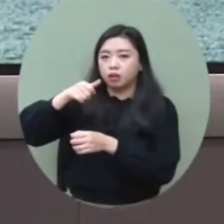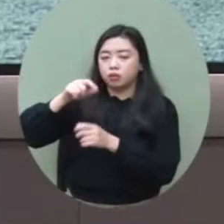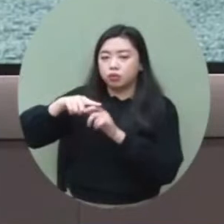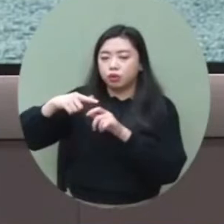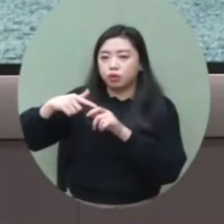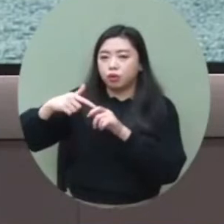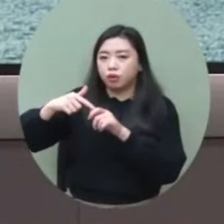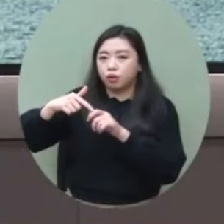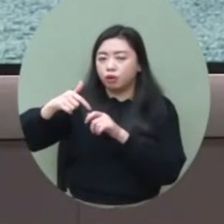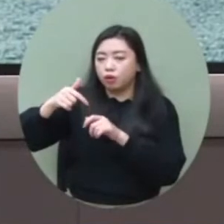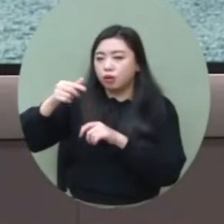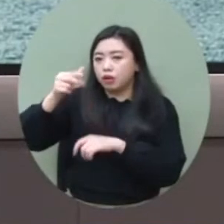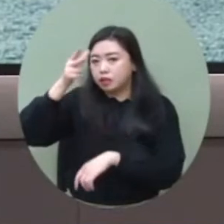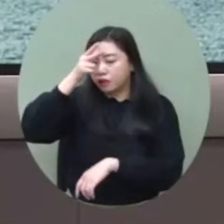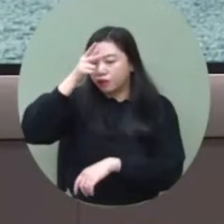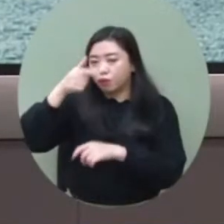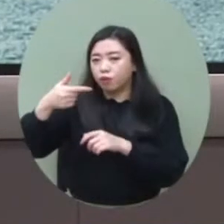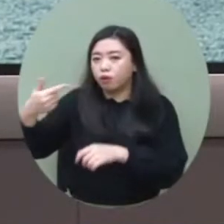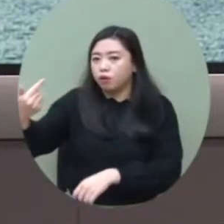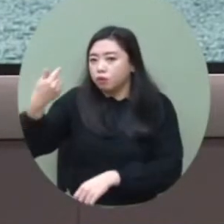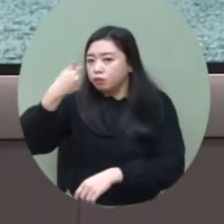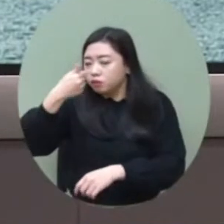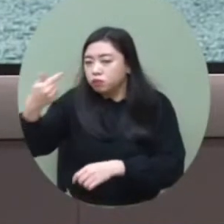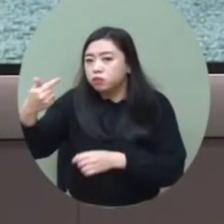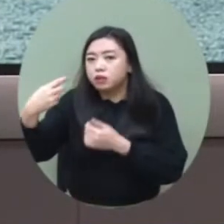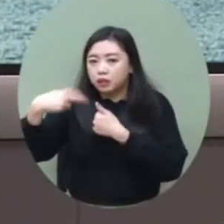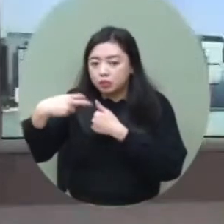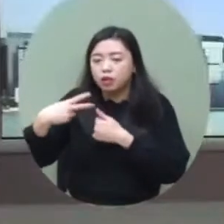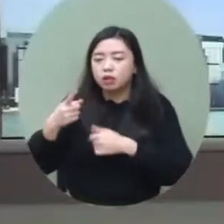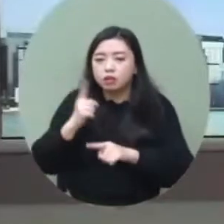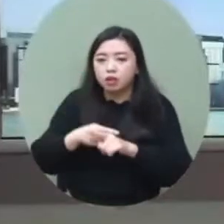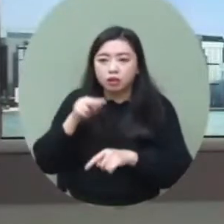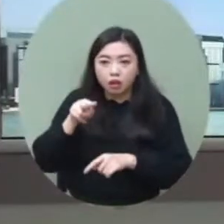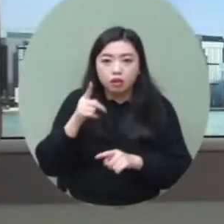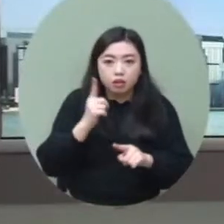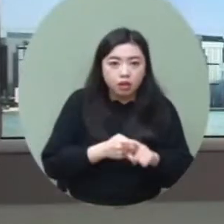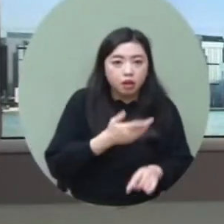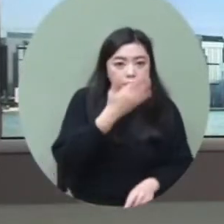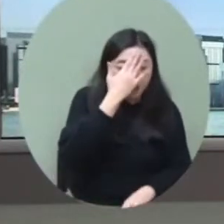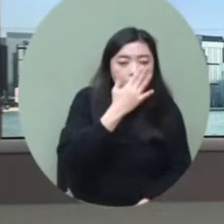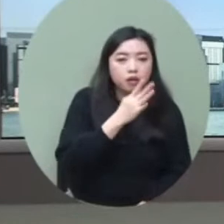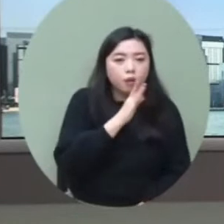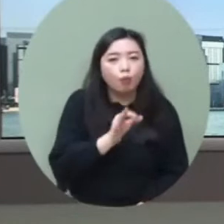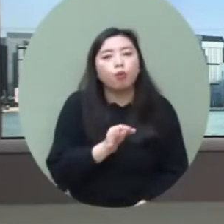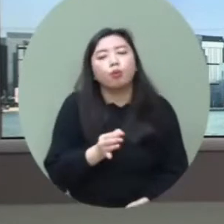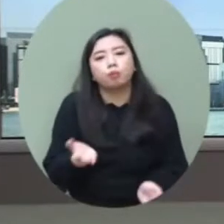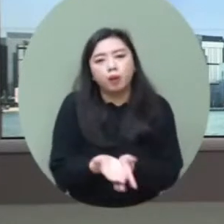perform a test at home. So we need to do a PCR test to find out.